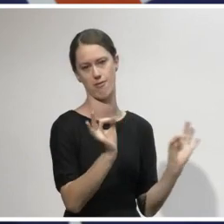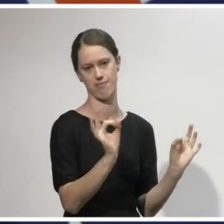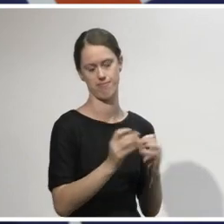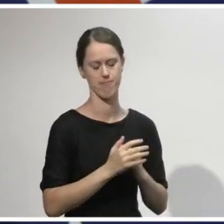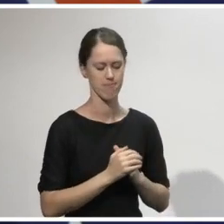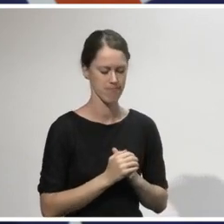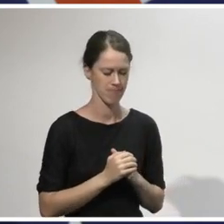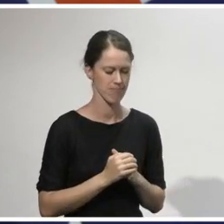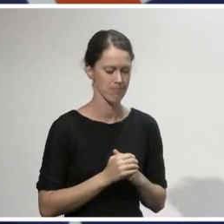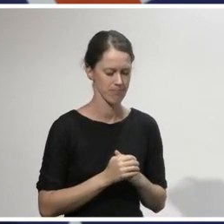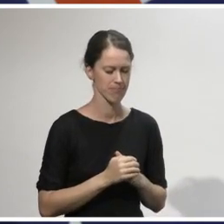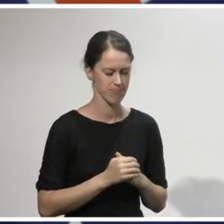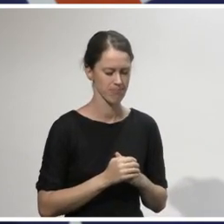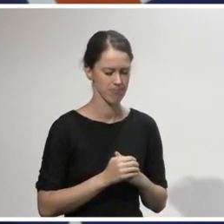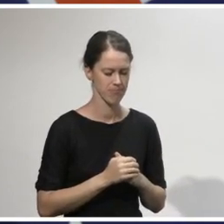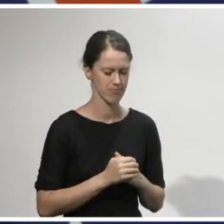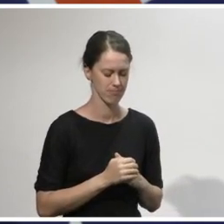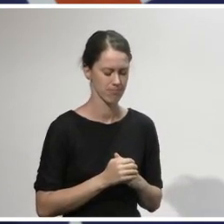have